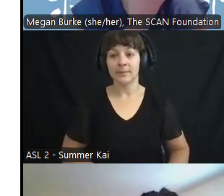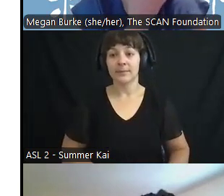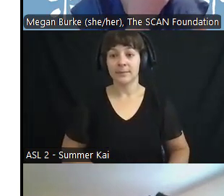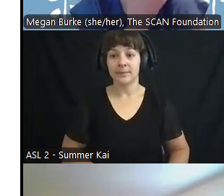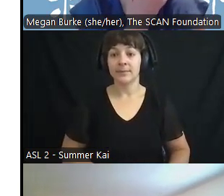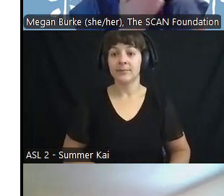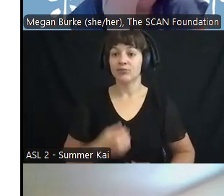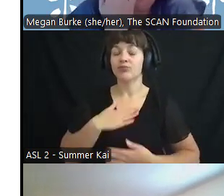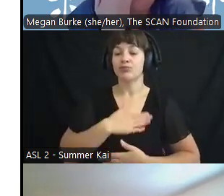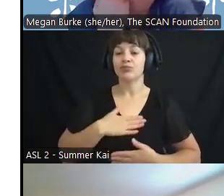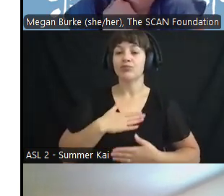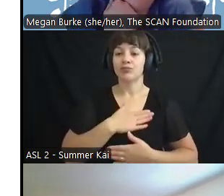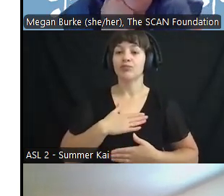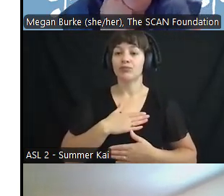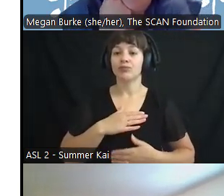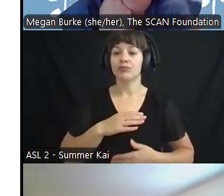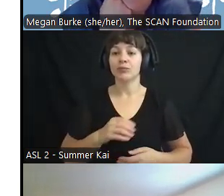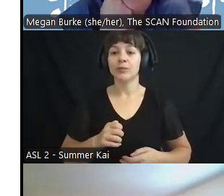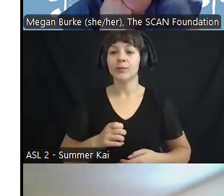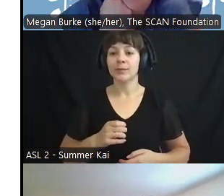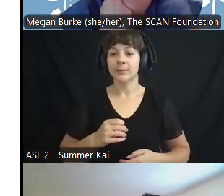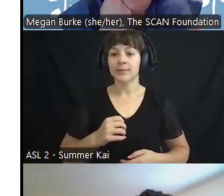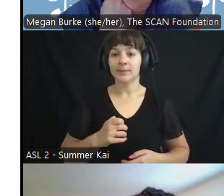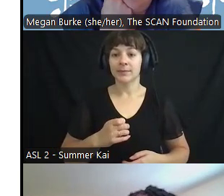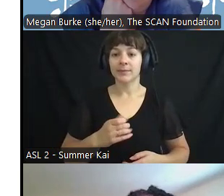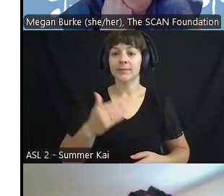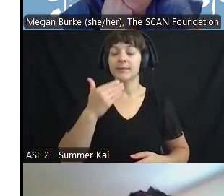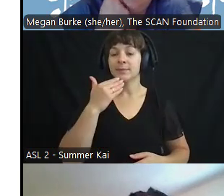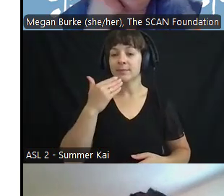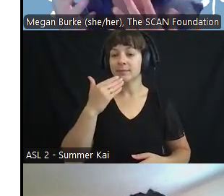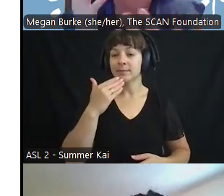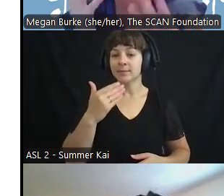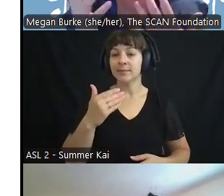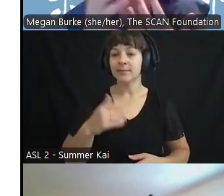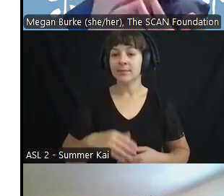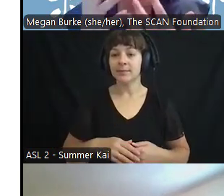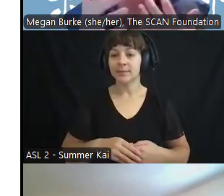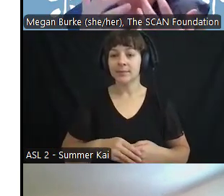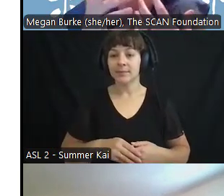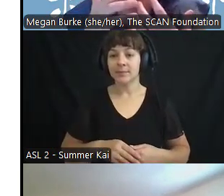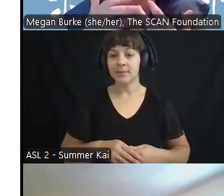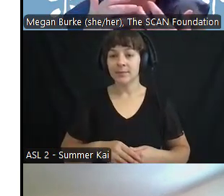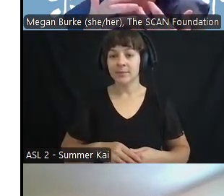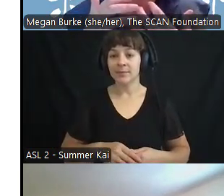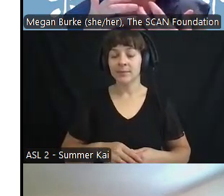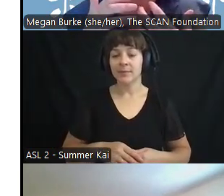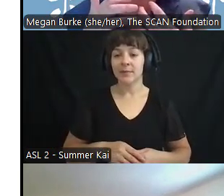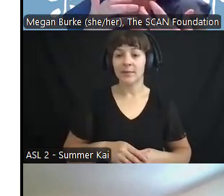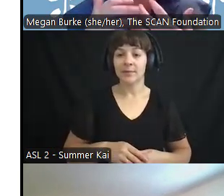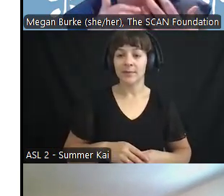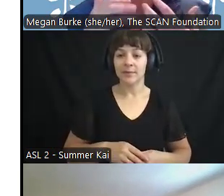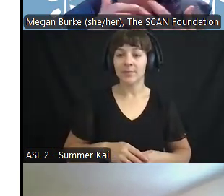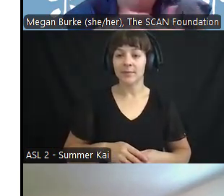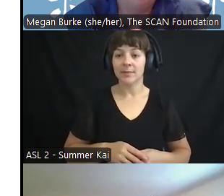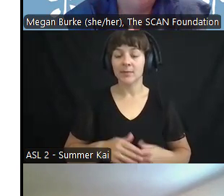I could appreciate that, Andrea, and appreciate kind of speaking up to define